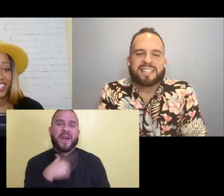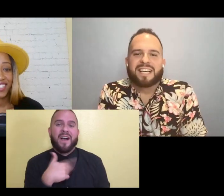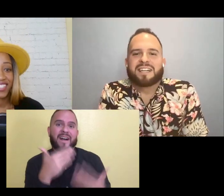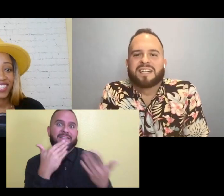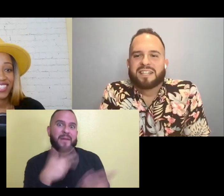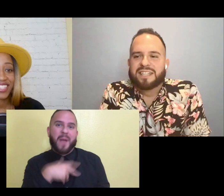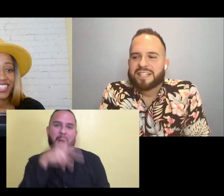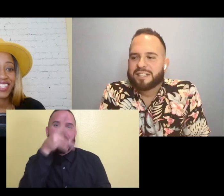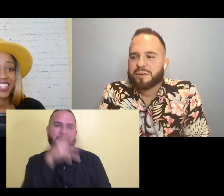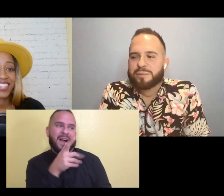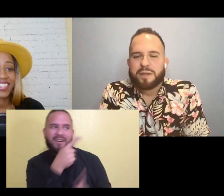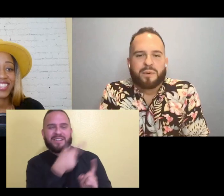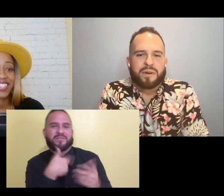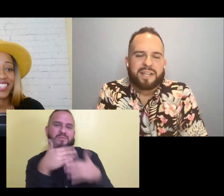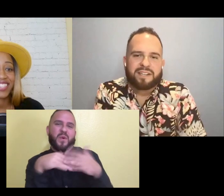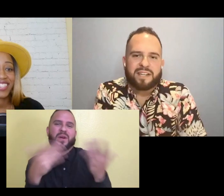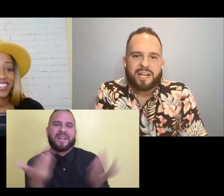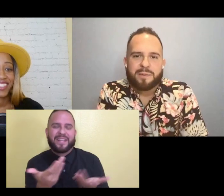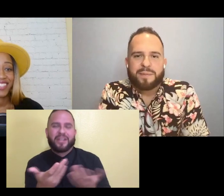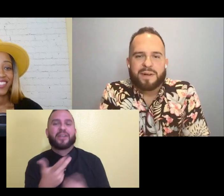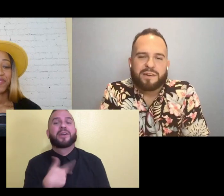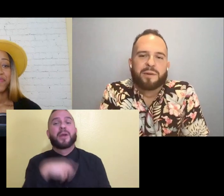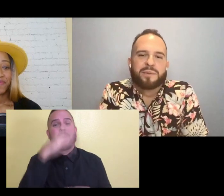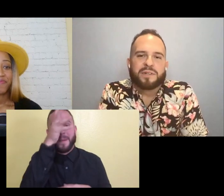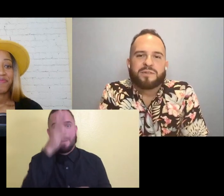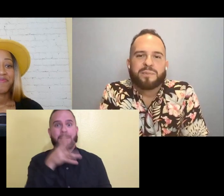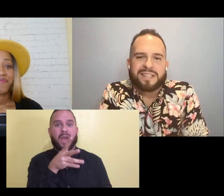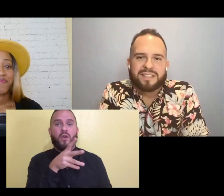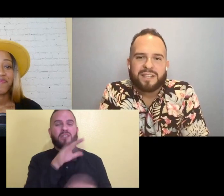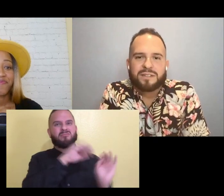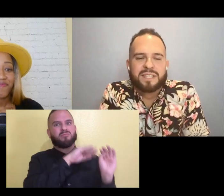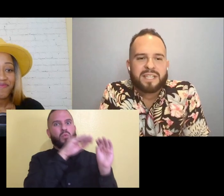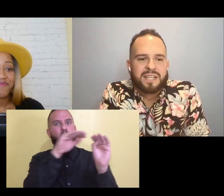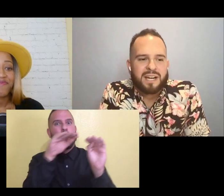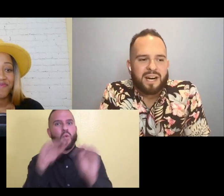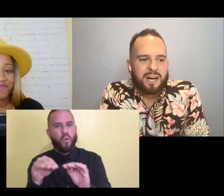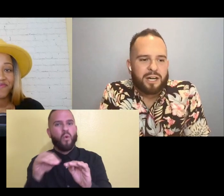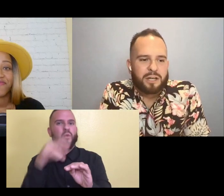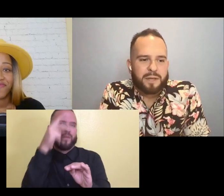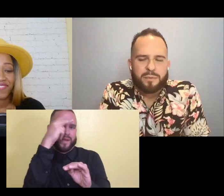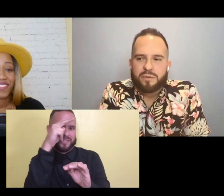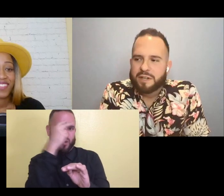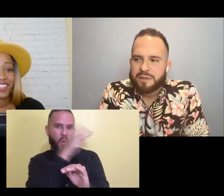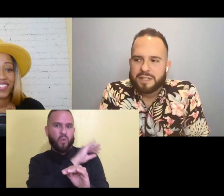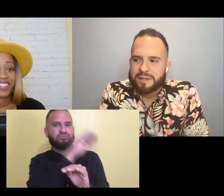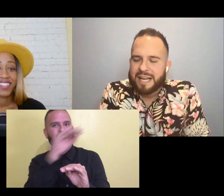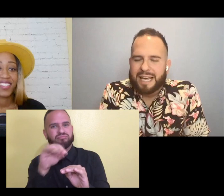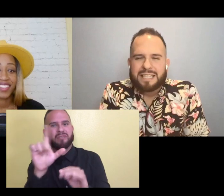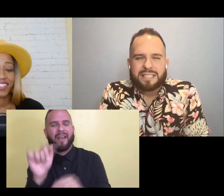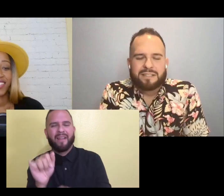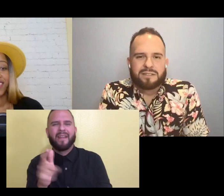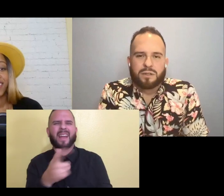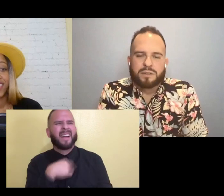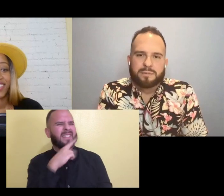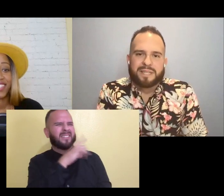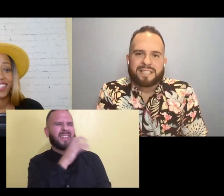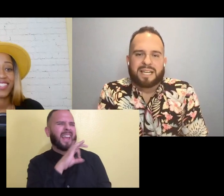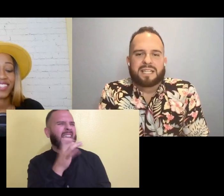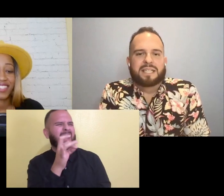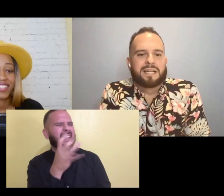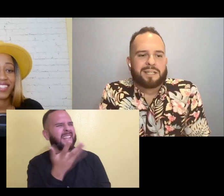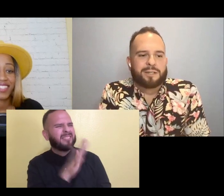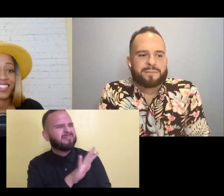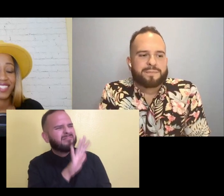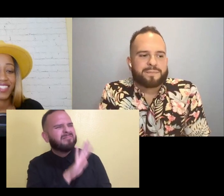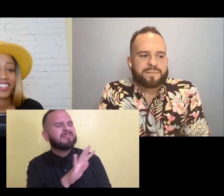parents to thank for being born here. My parents are immigrants from Mexico. They moved here when they were like 18 years old, something like